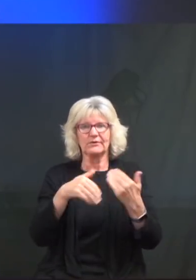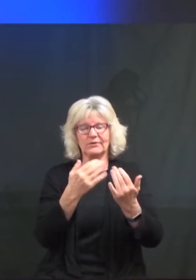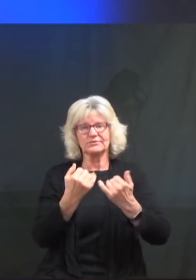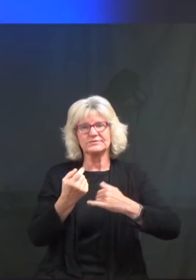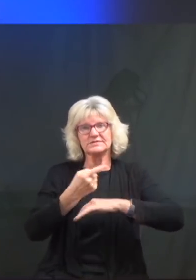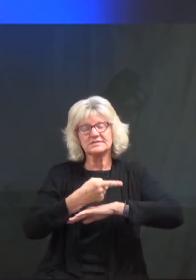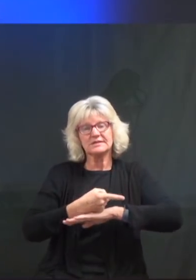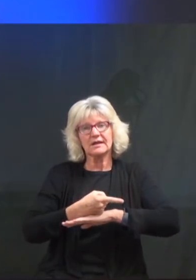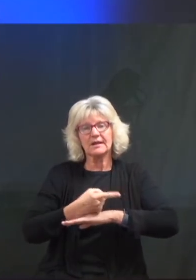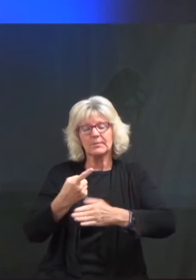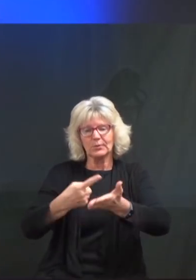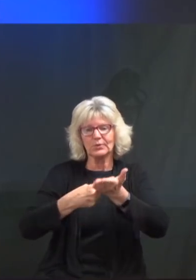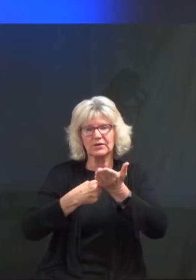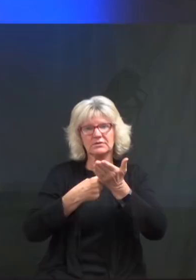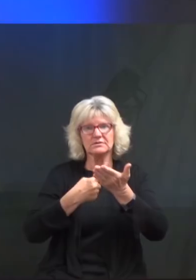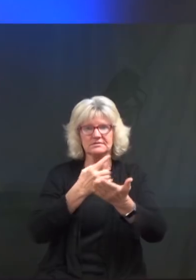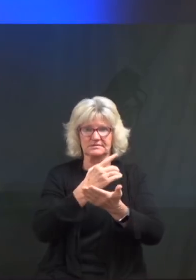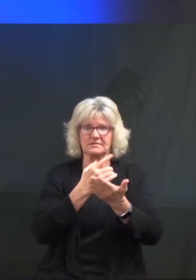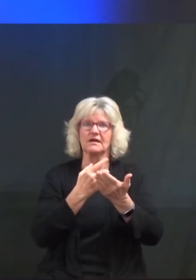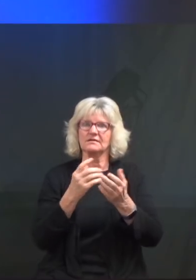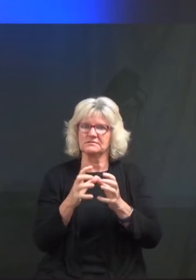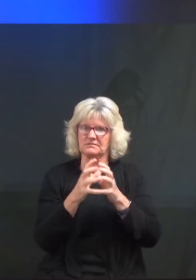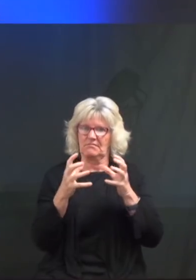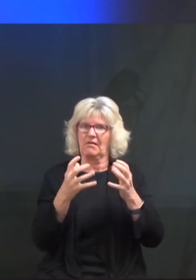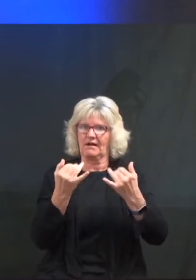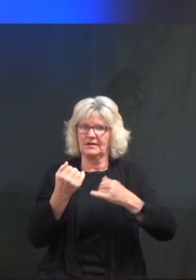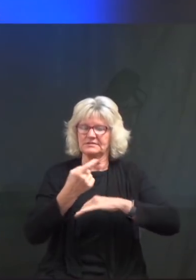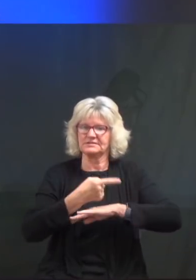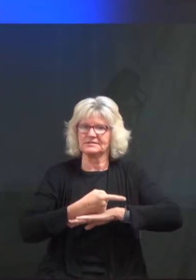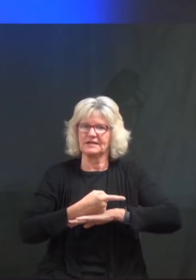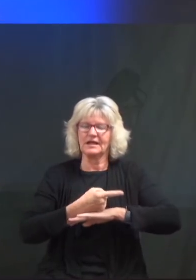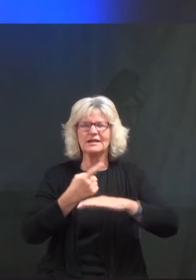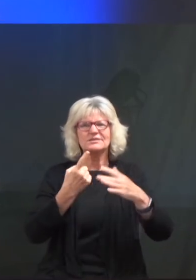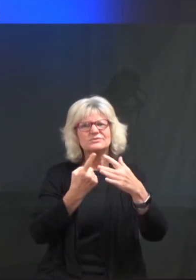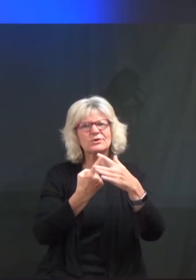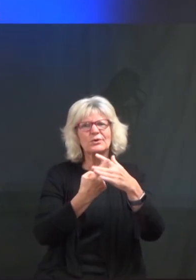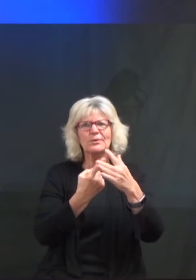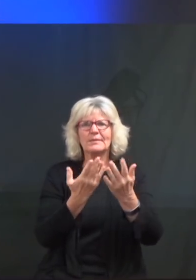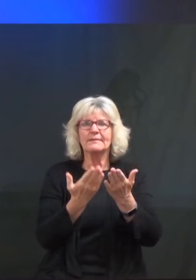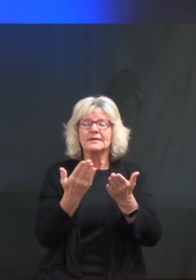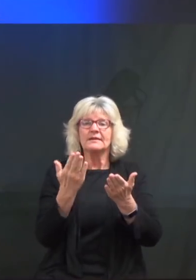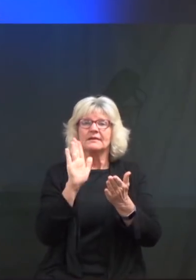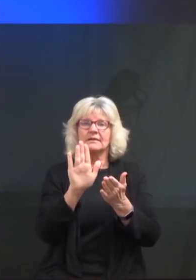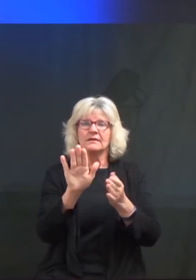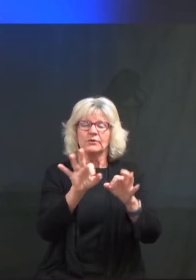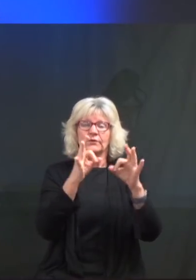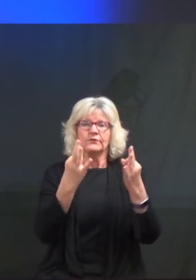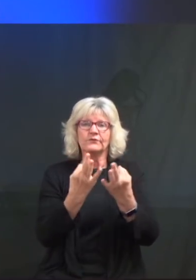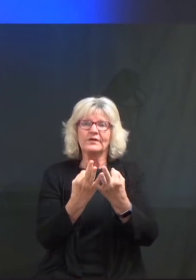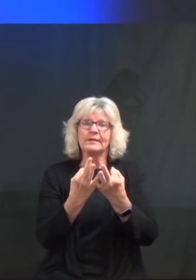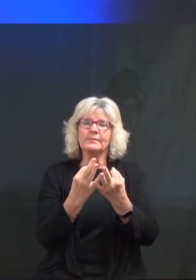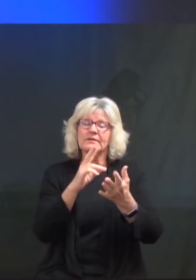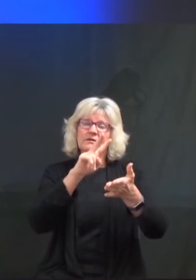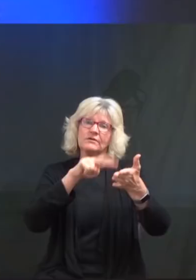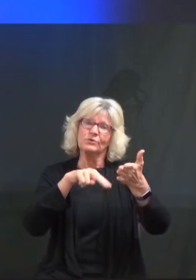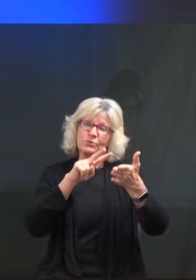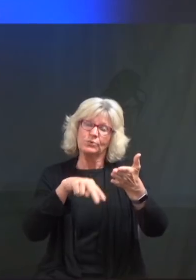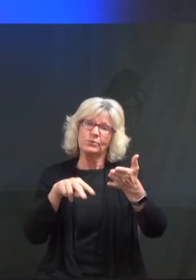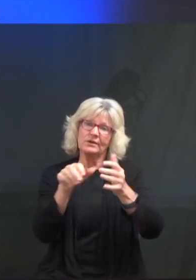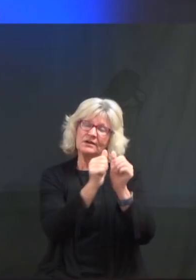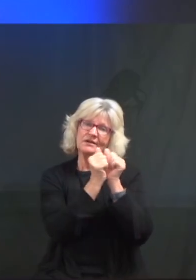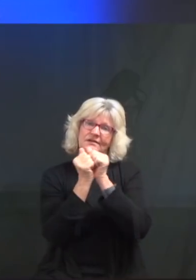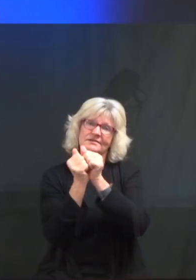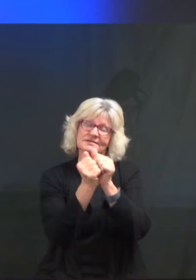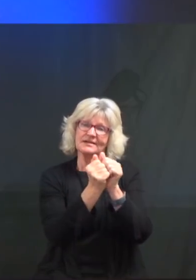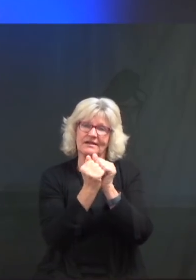that territory today. I think if you begin to look at that and read it together as a family, you'll be able to get a bigger picture